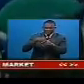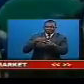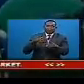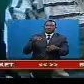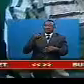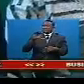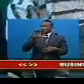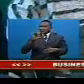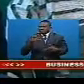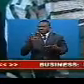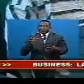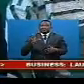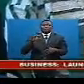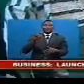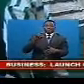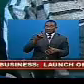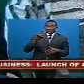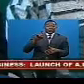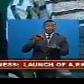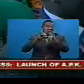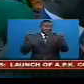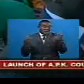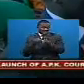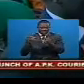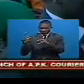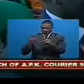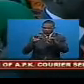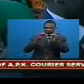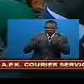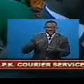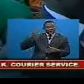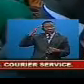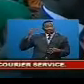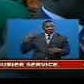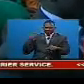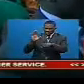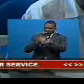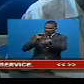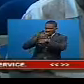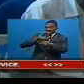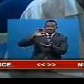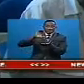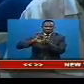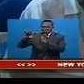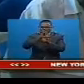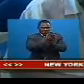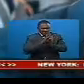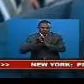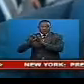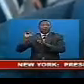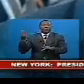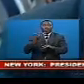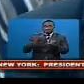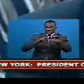district chief executives, district budget and planning officers, and head of business advisory centers drawn from all over the